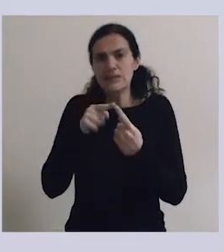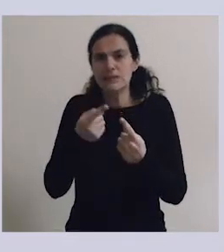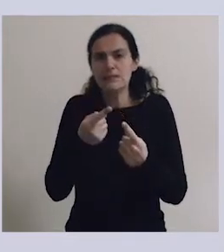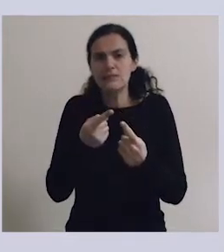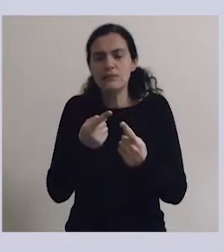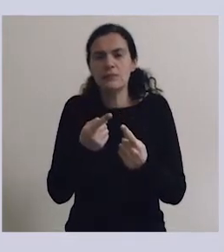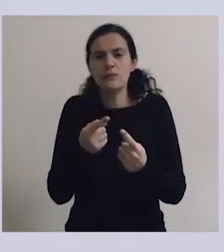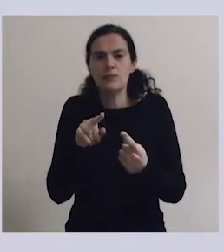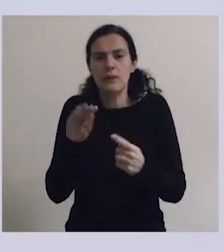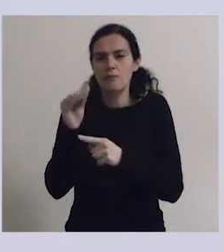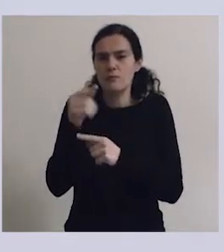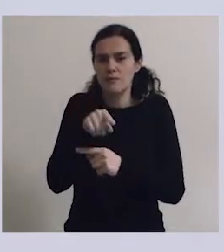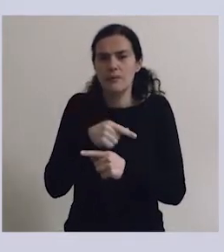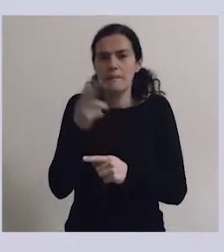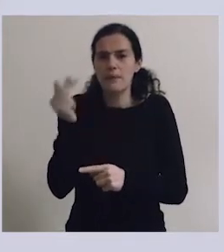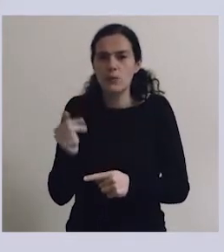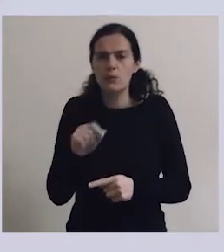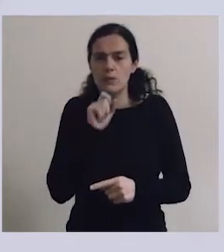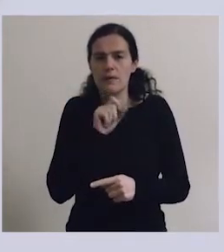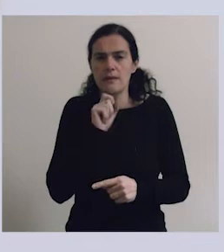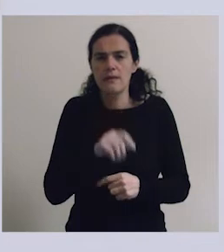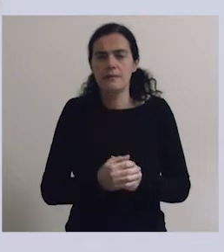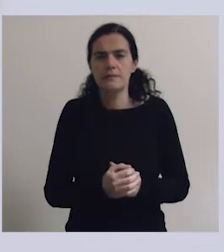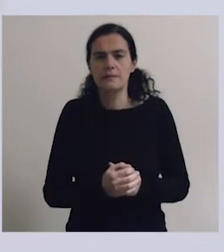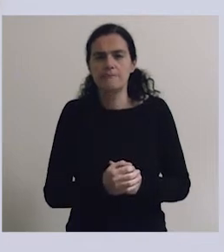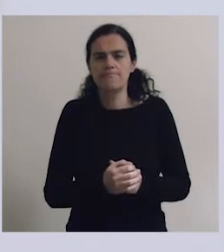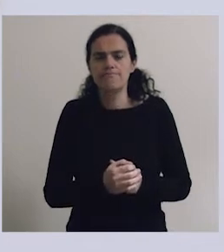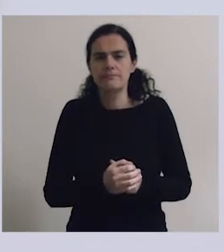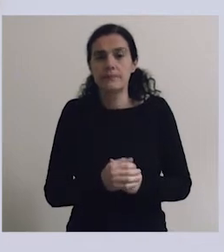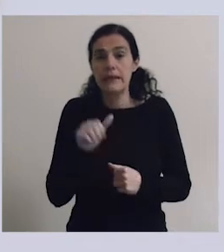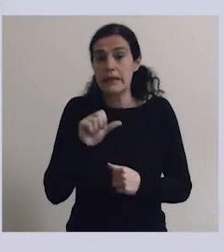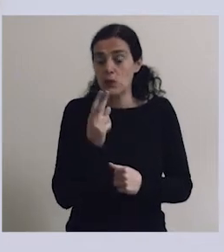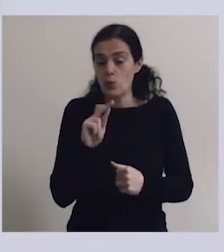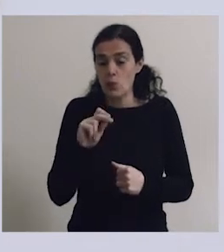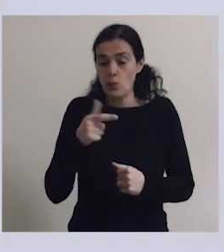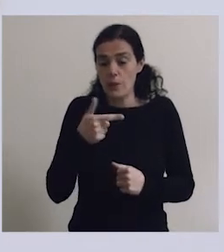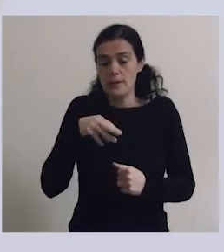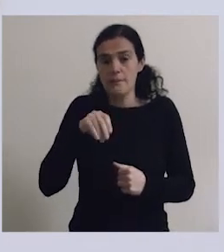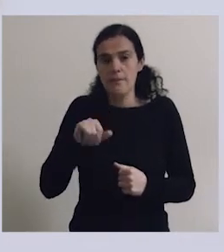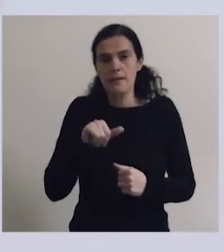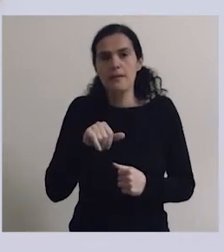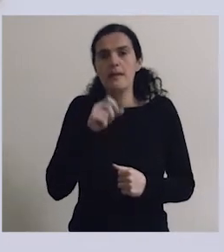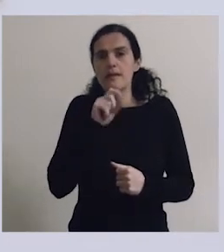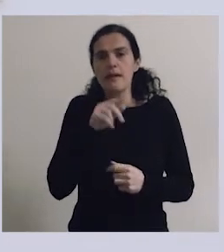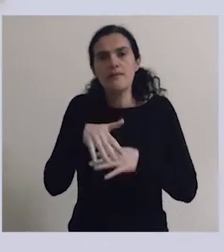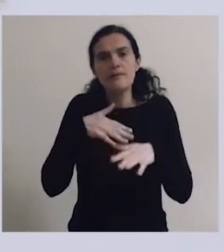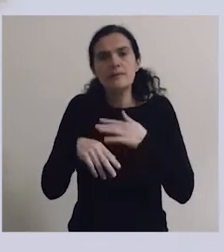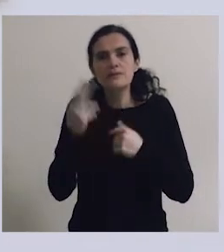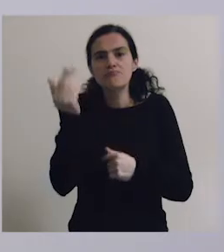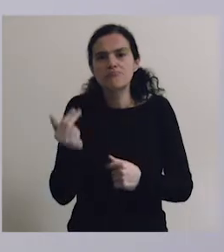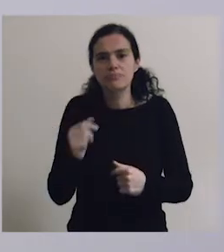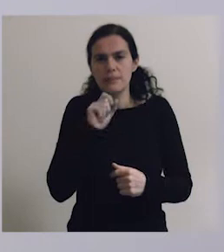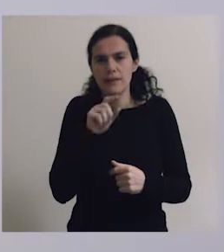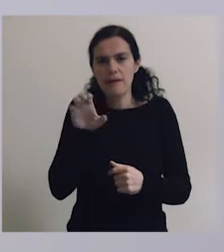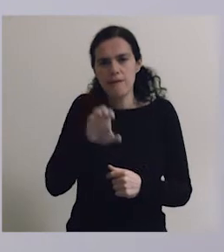the subject matter of the painting, or allows Quaytman to make a painting.